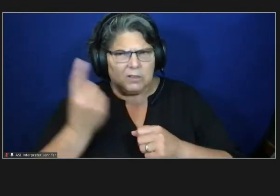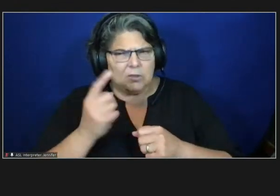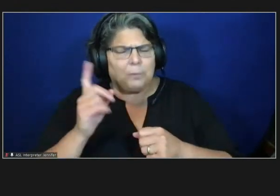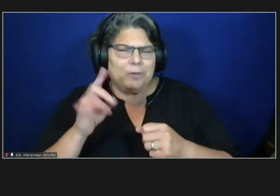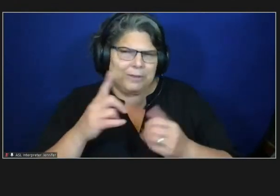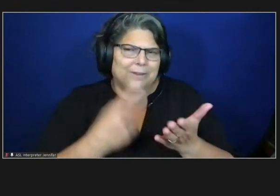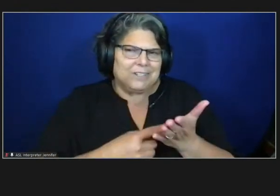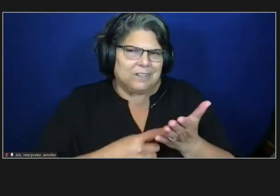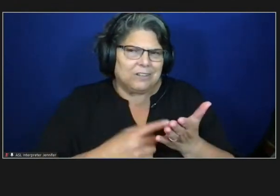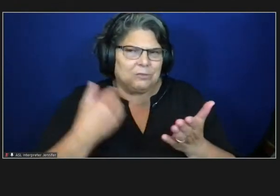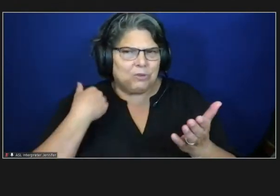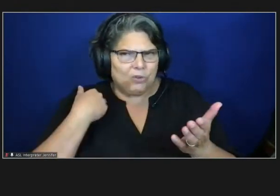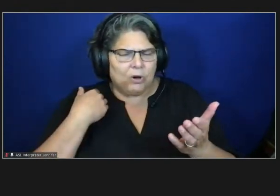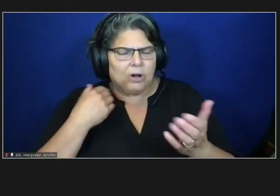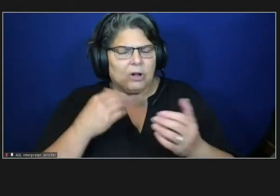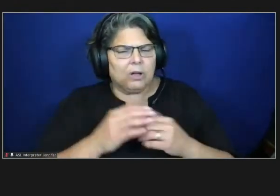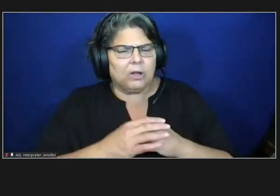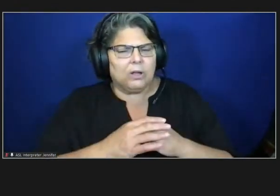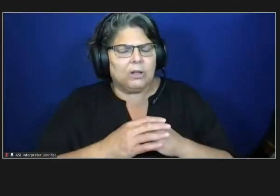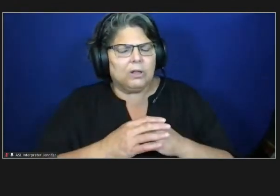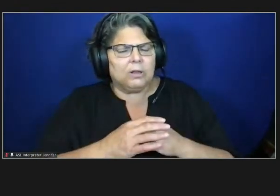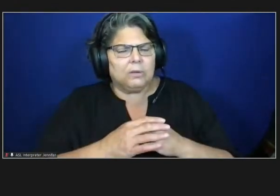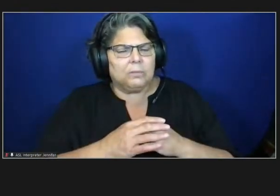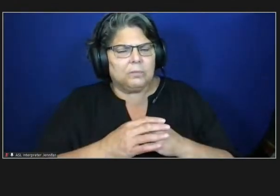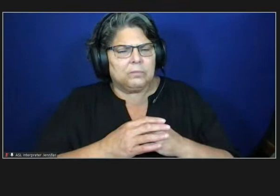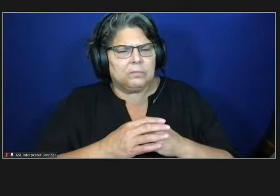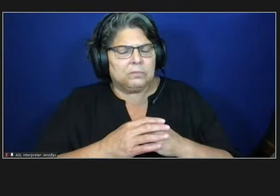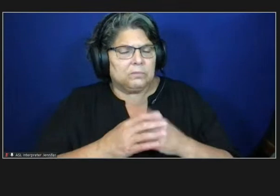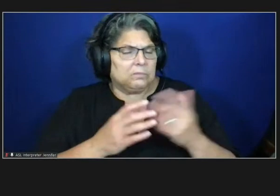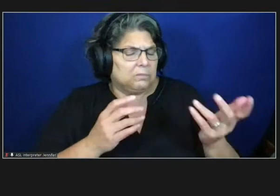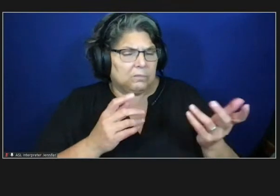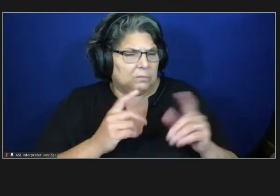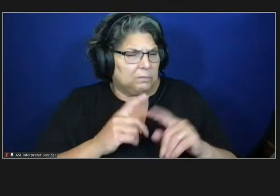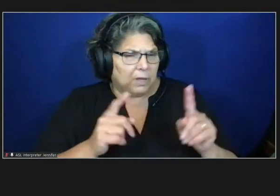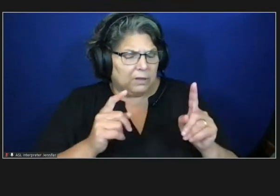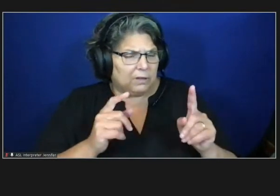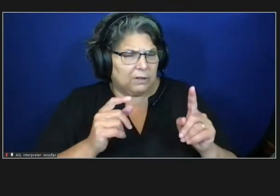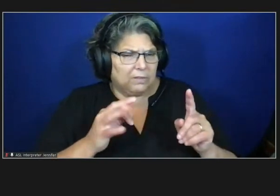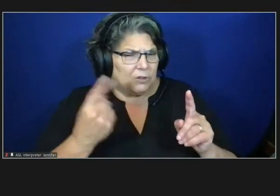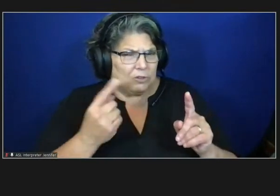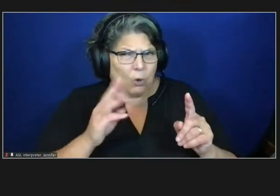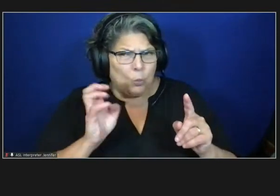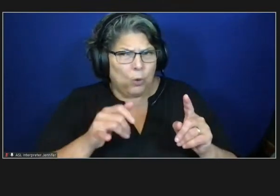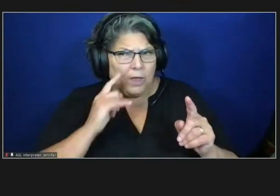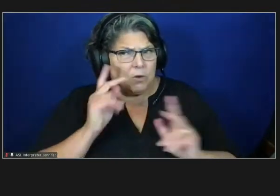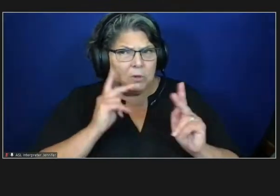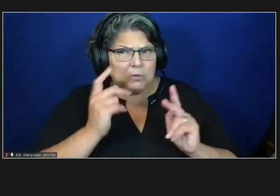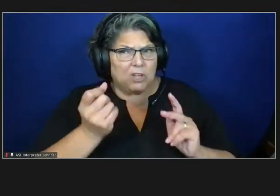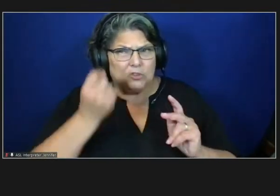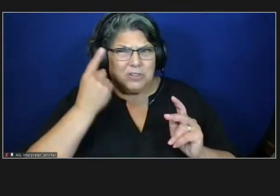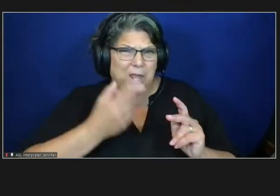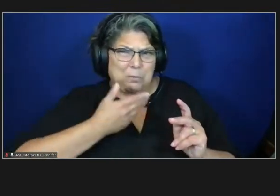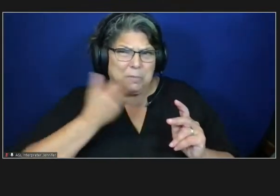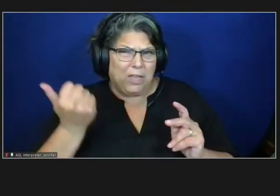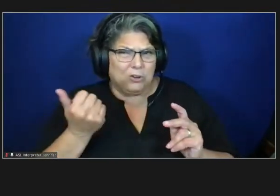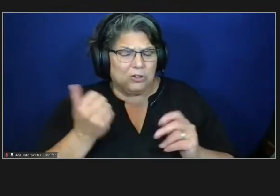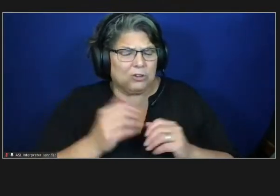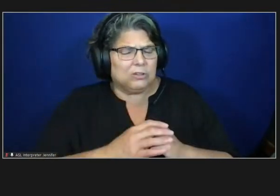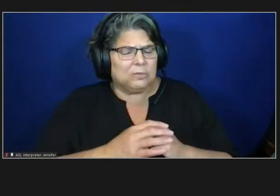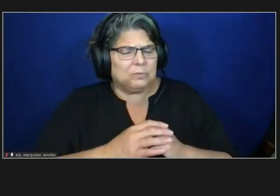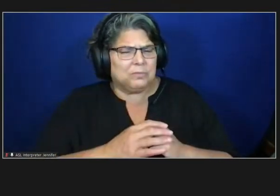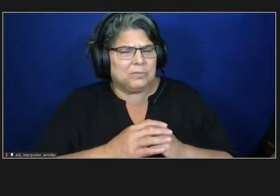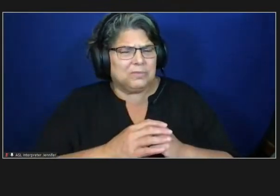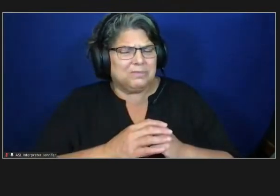in past press conferences, but maybe if just a way for people to understand it a little better, there seems to be